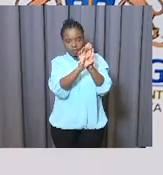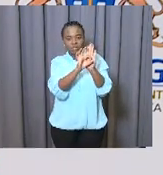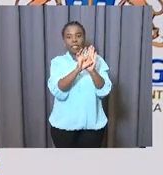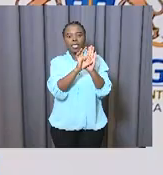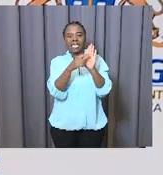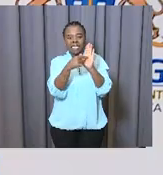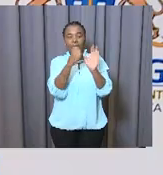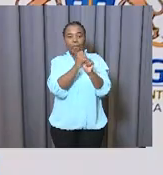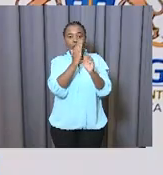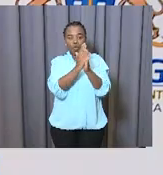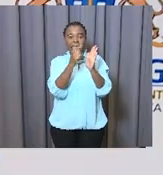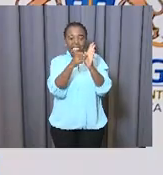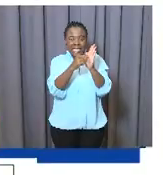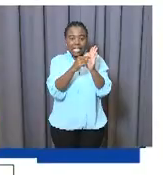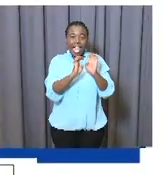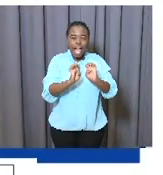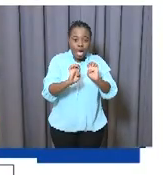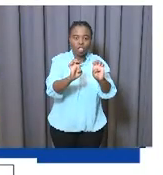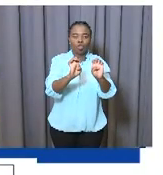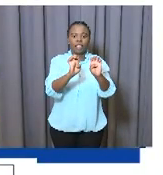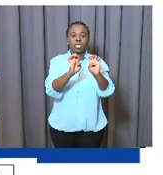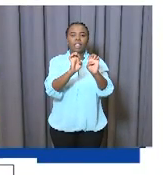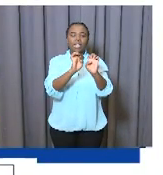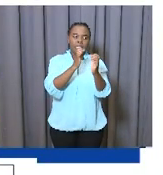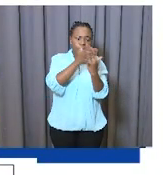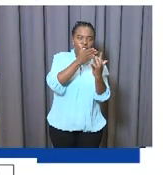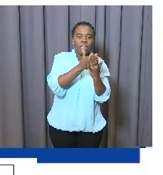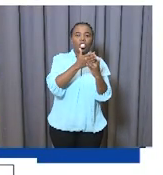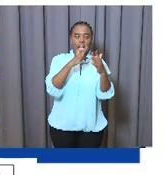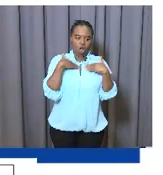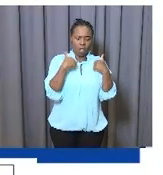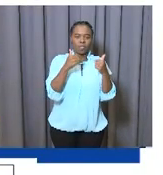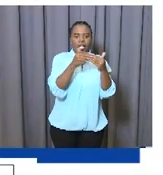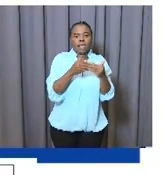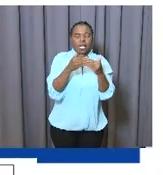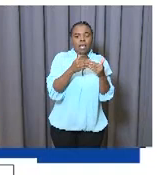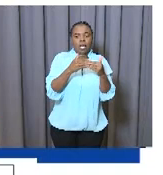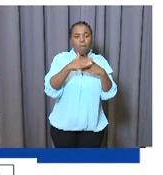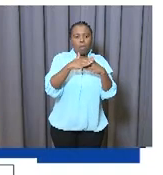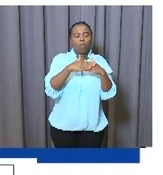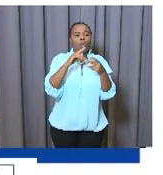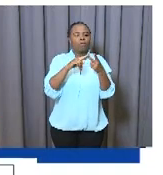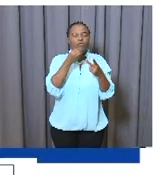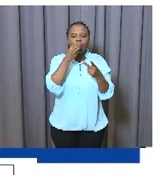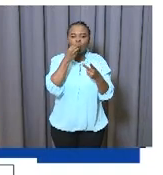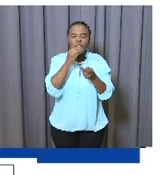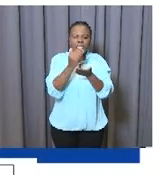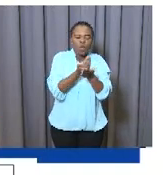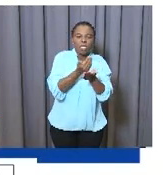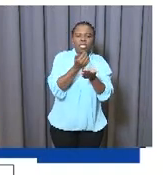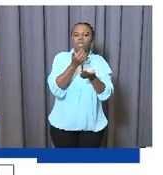requires urgent intervention and urgent attention, from healthcare measures to food security